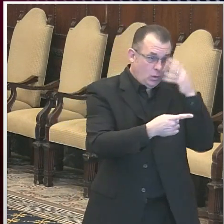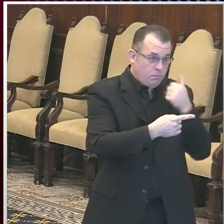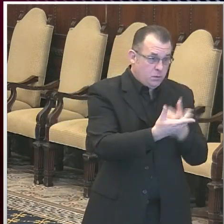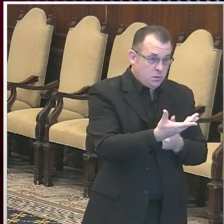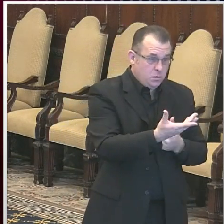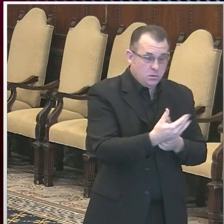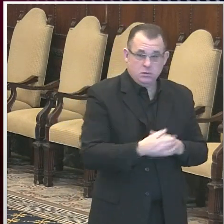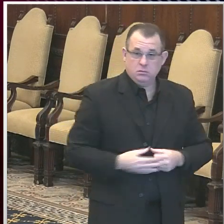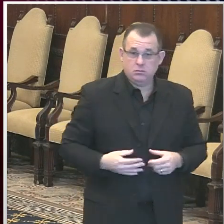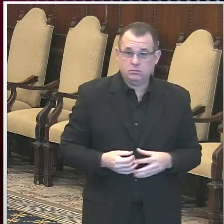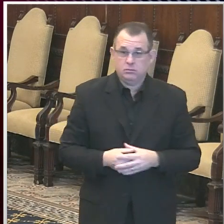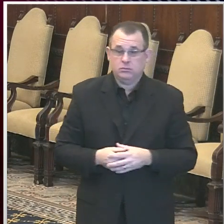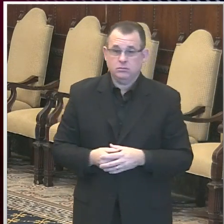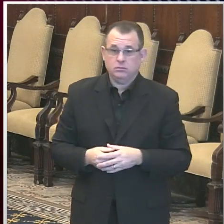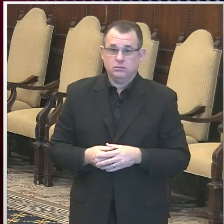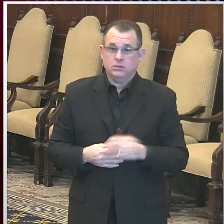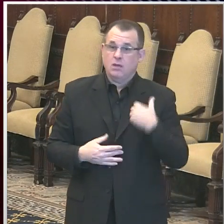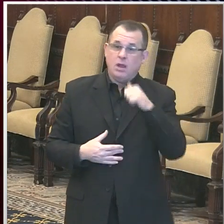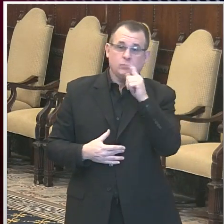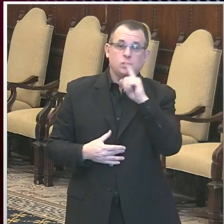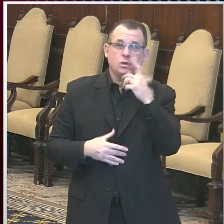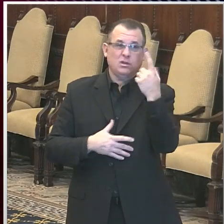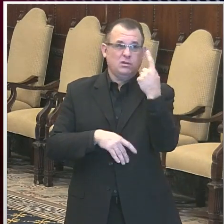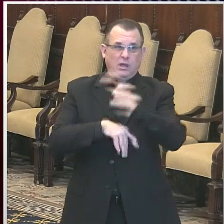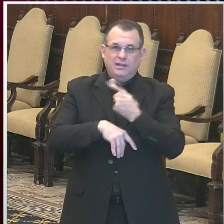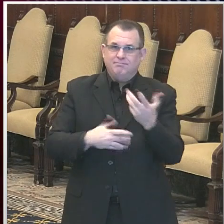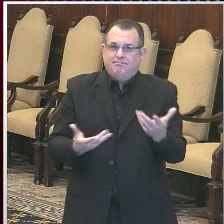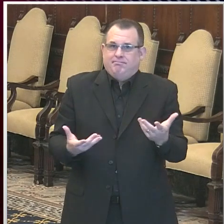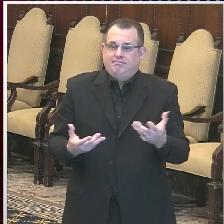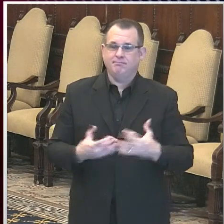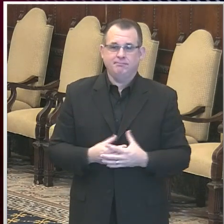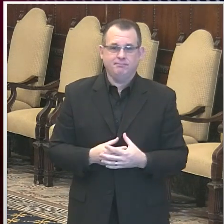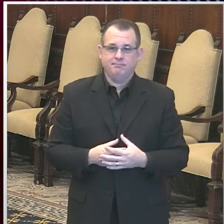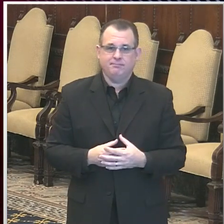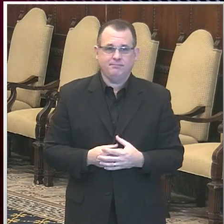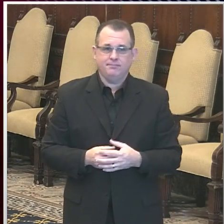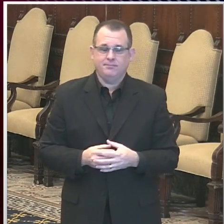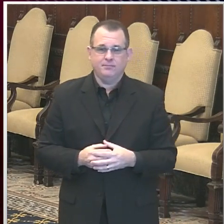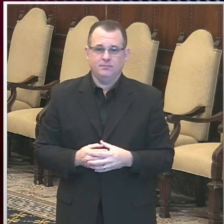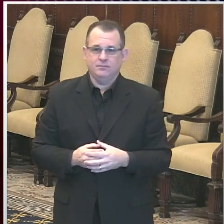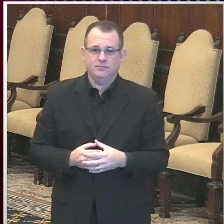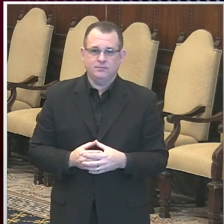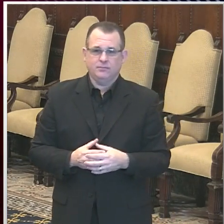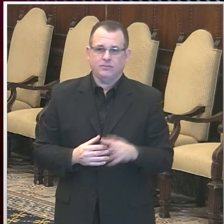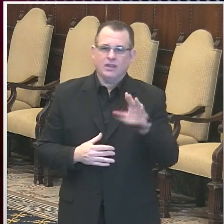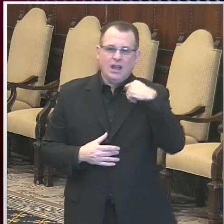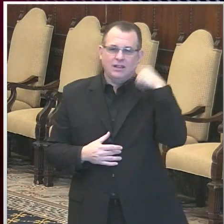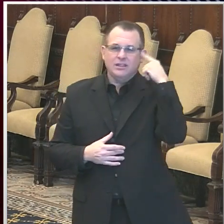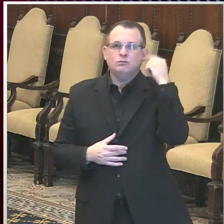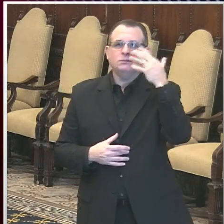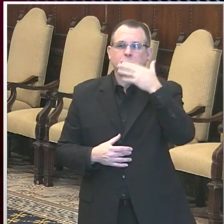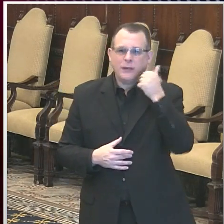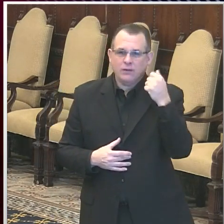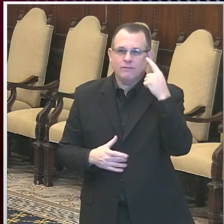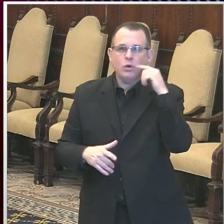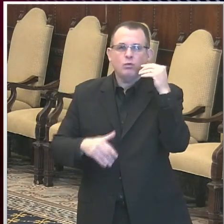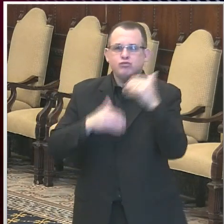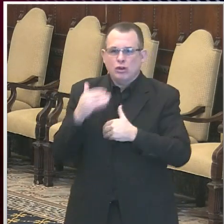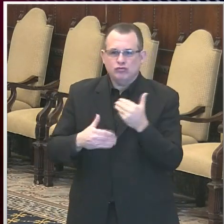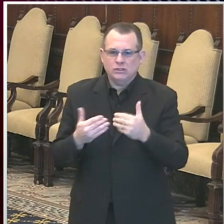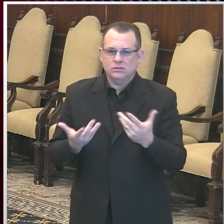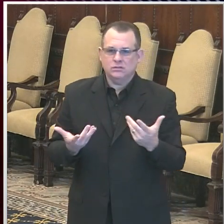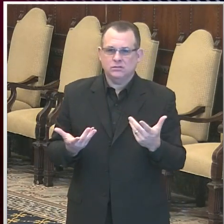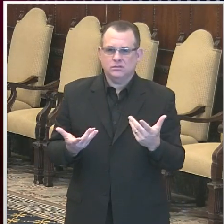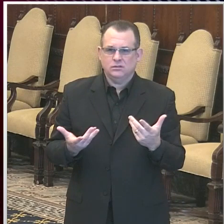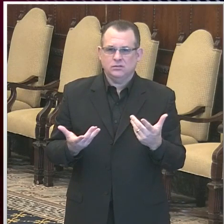not sure exactly why we've gone to 1 day, but apparently there's efficiencies that can be attained by going to 1 day. Yeah, and the mayor's exactly right. It was